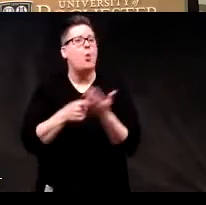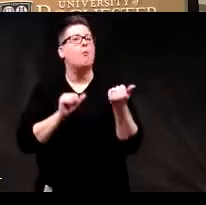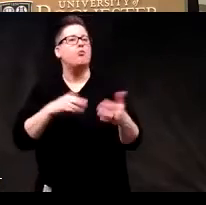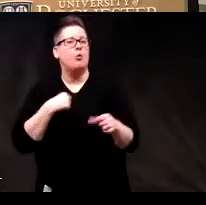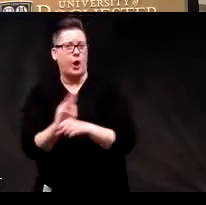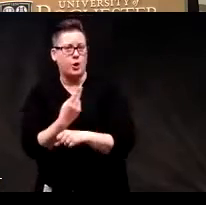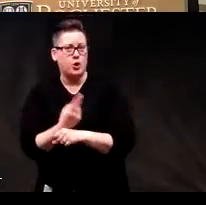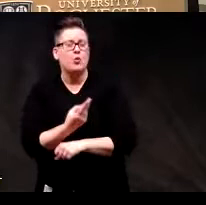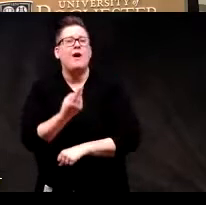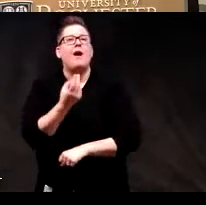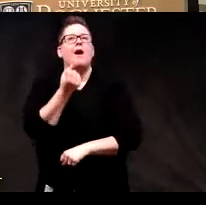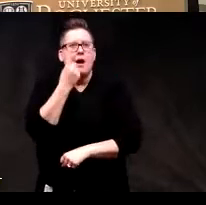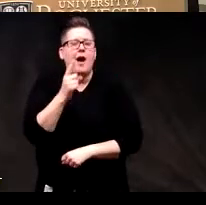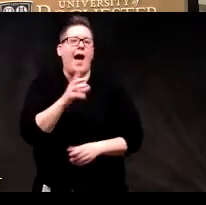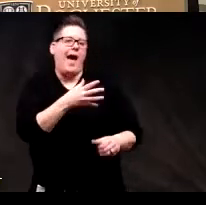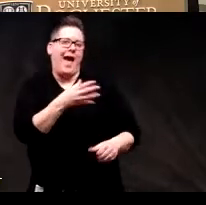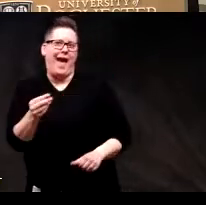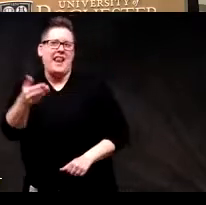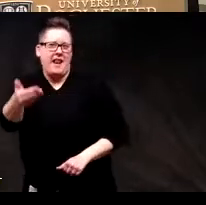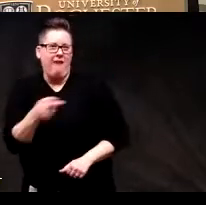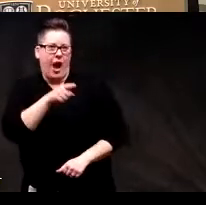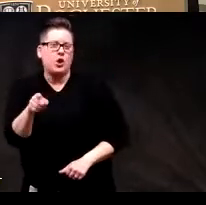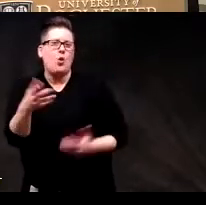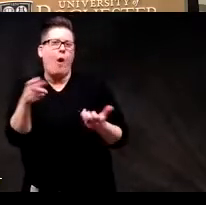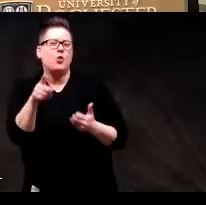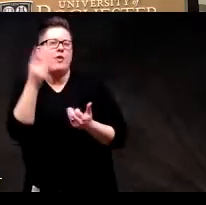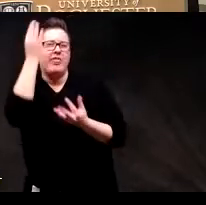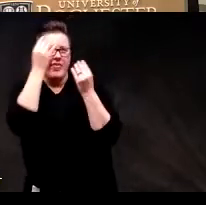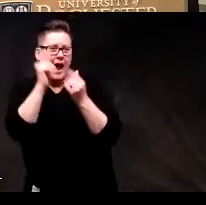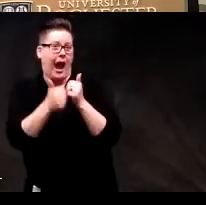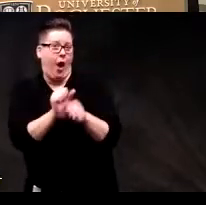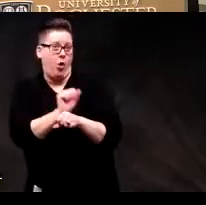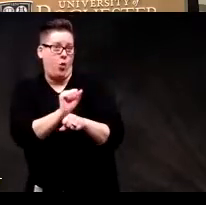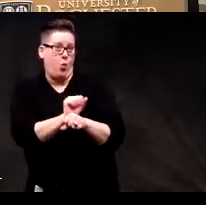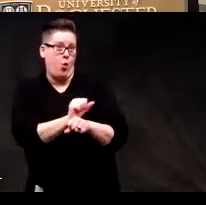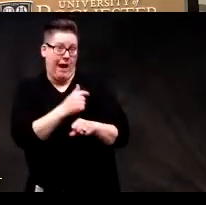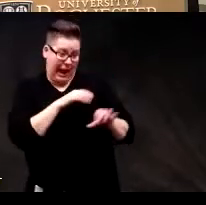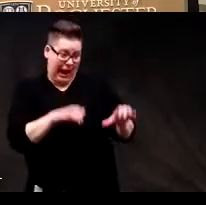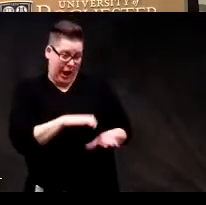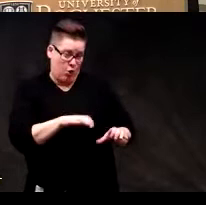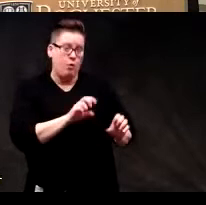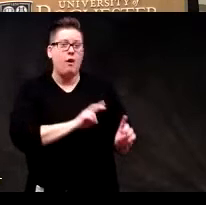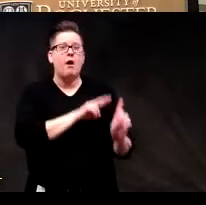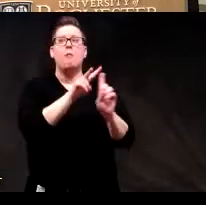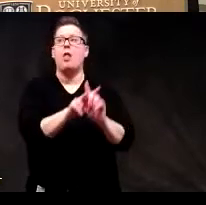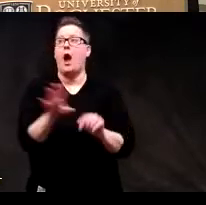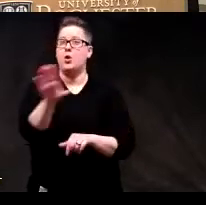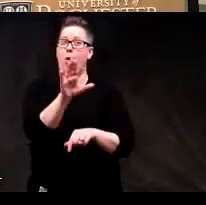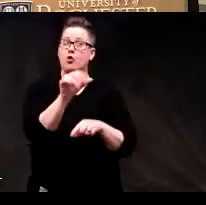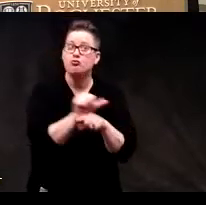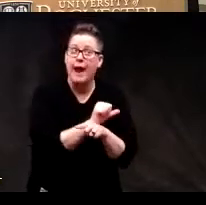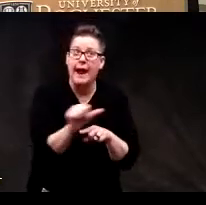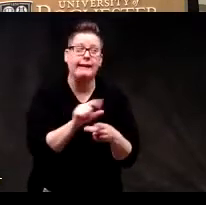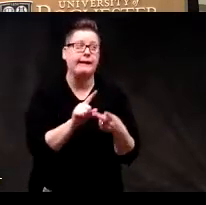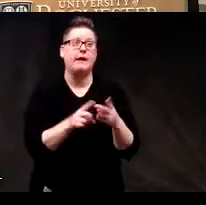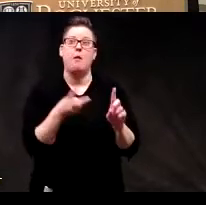use, but also invite you to think about how this work may be applicable both to your training, to the